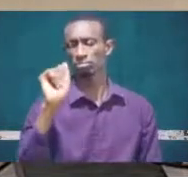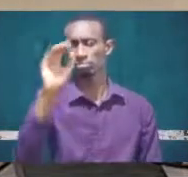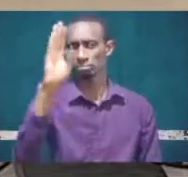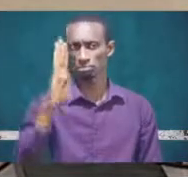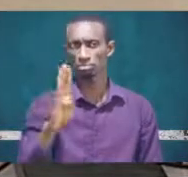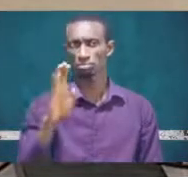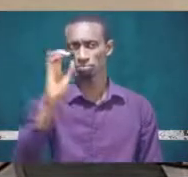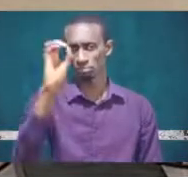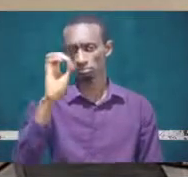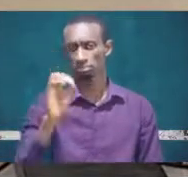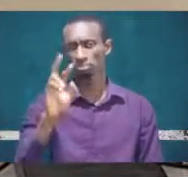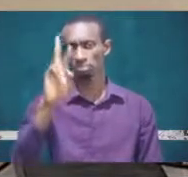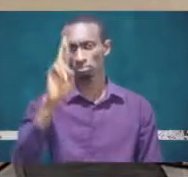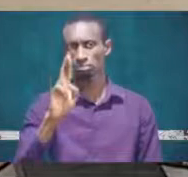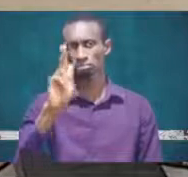we can talk about